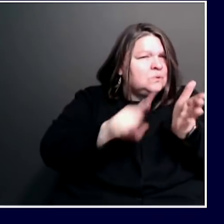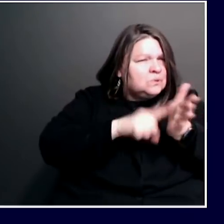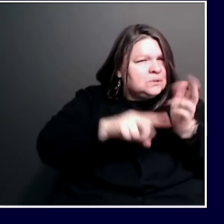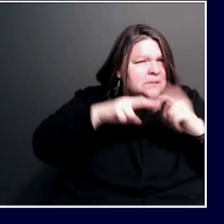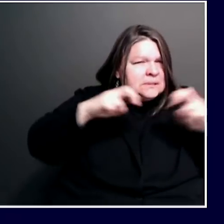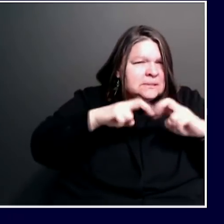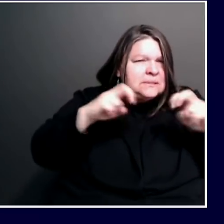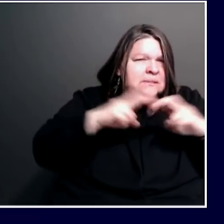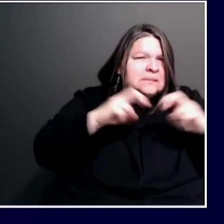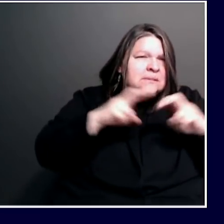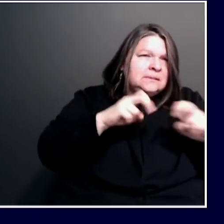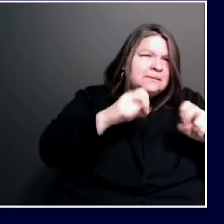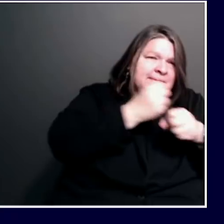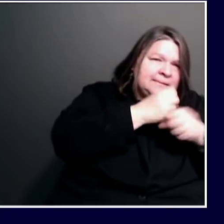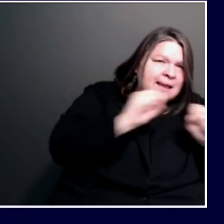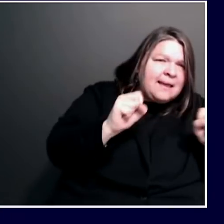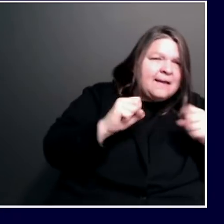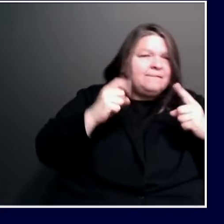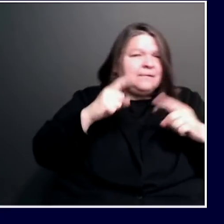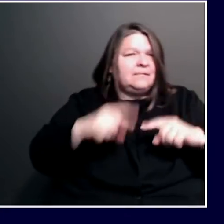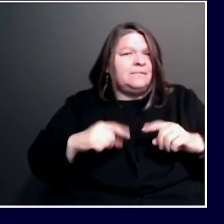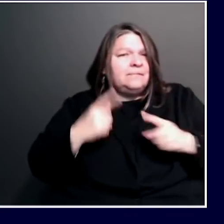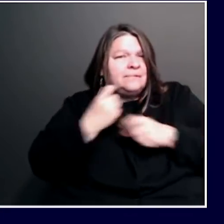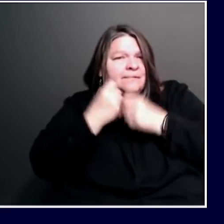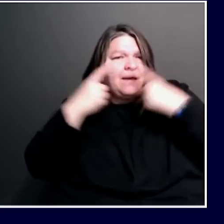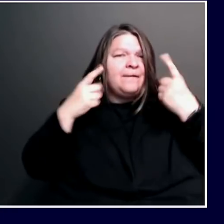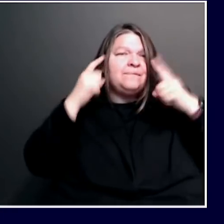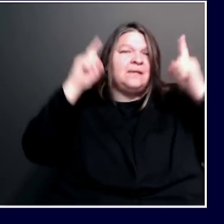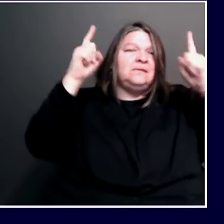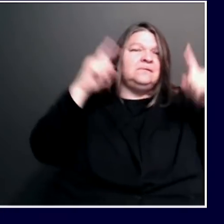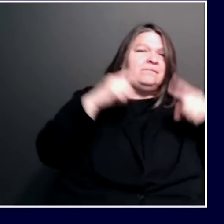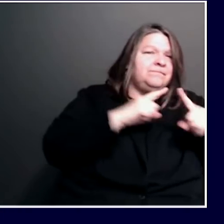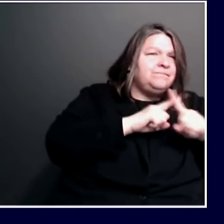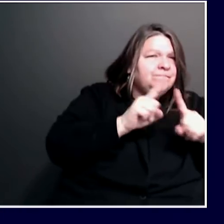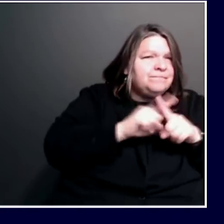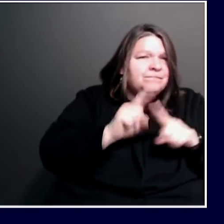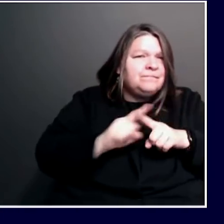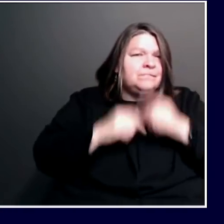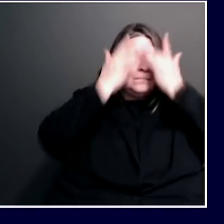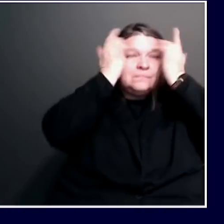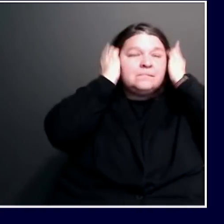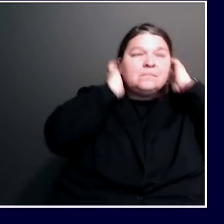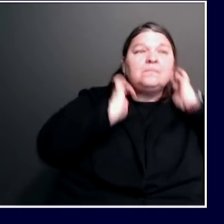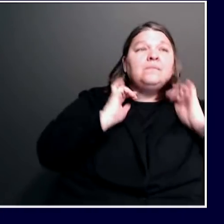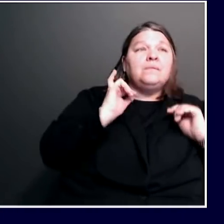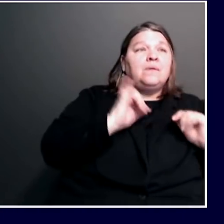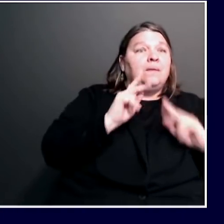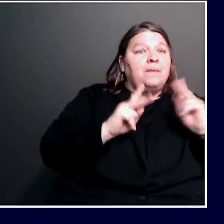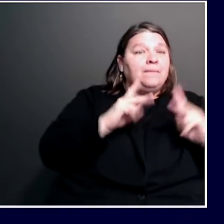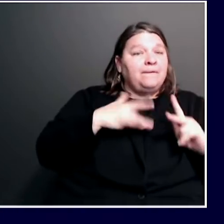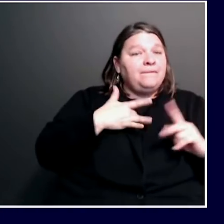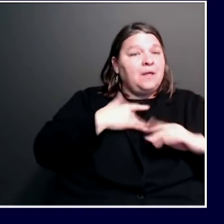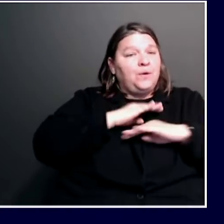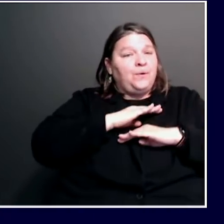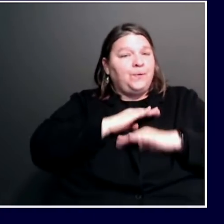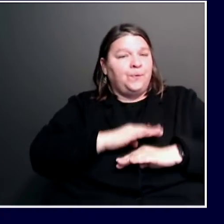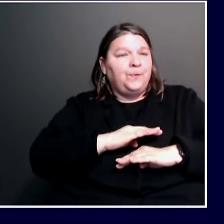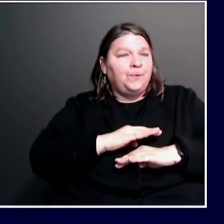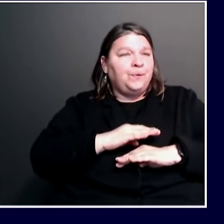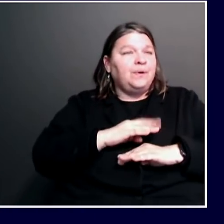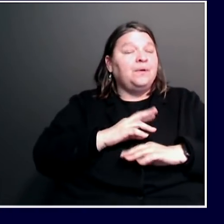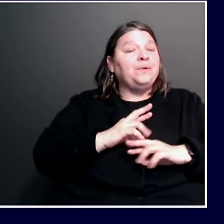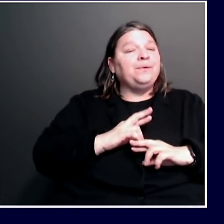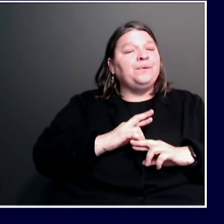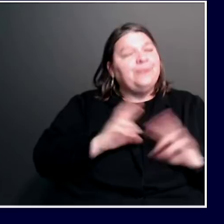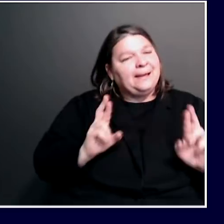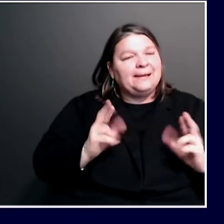The seal of approval for some is what might have been what was keeping them back. And so if they are now ready to get vaccinated, which